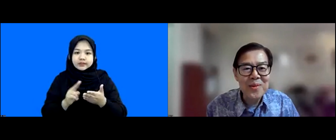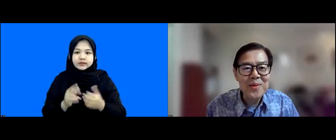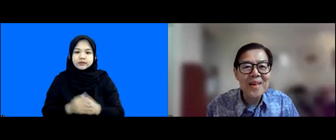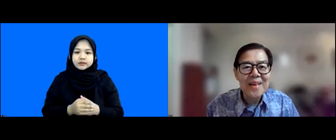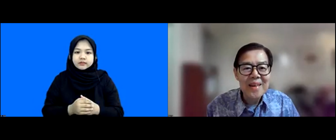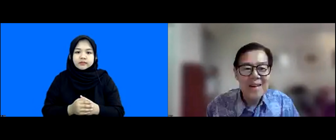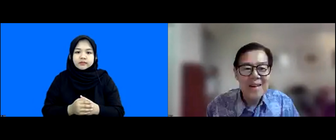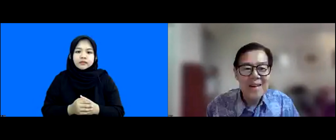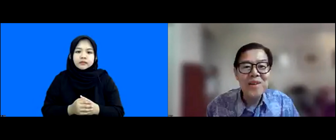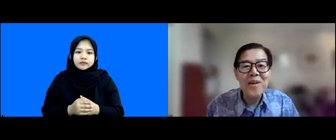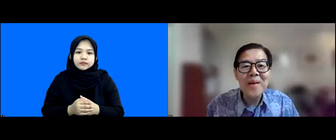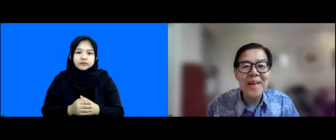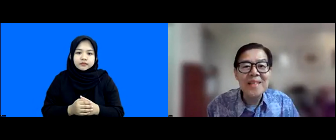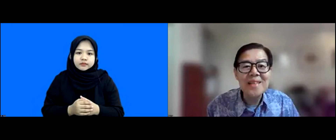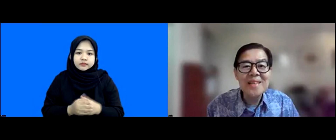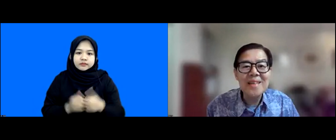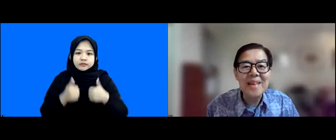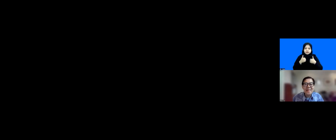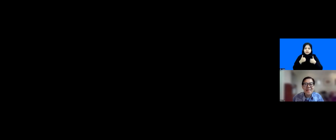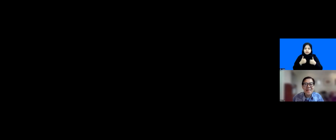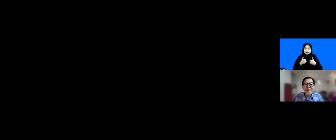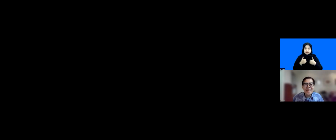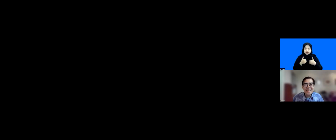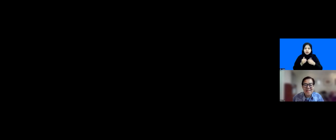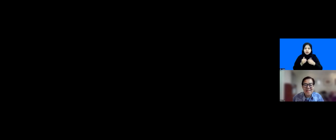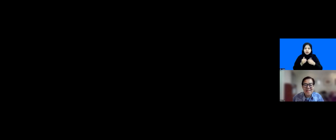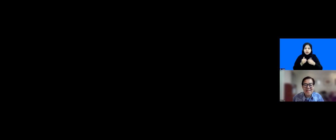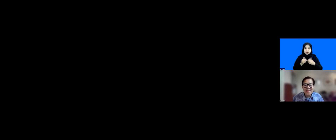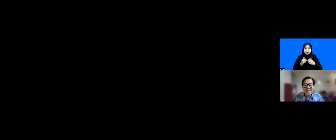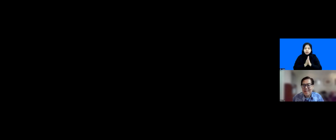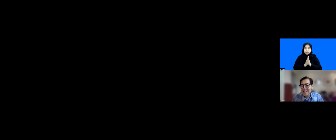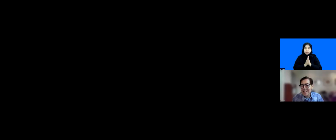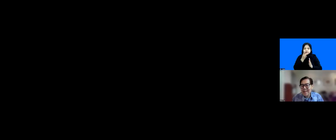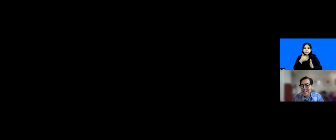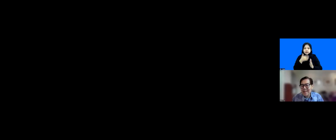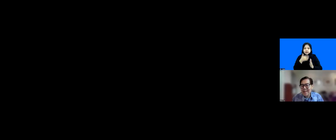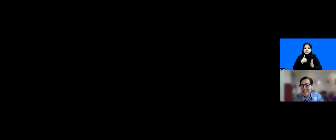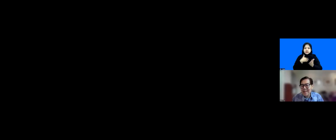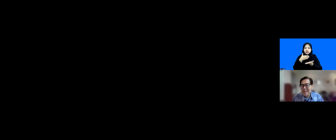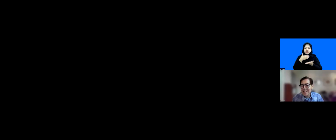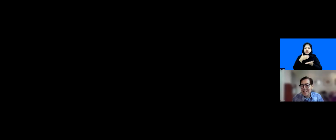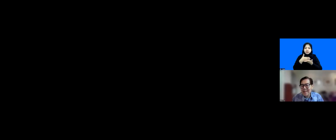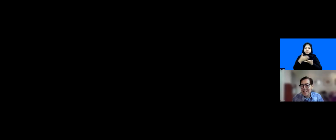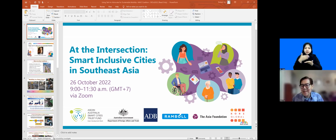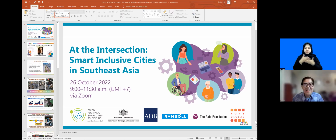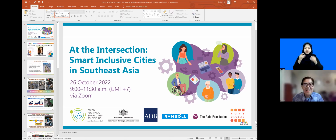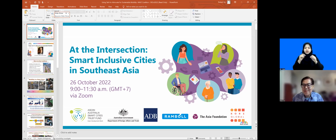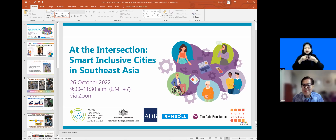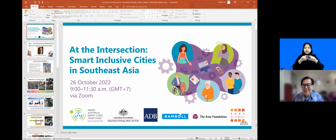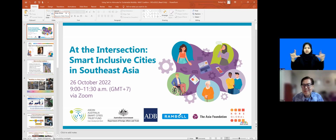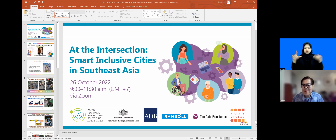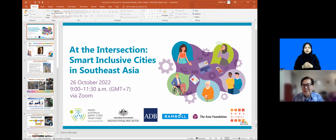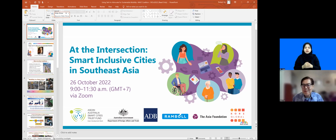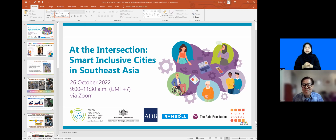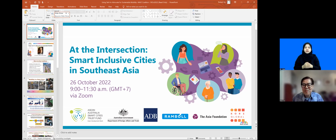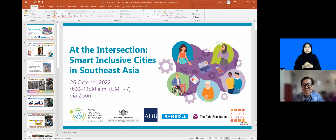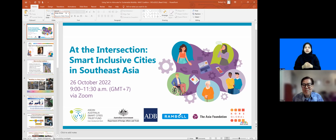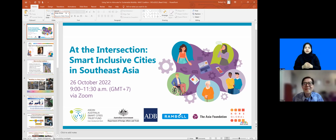to share my screen. Let's see if I can get this all to